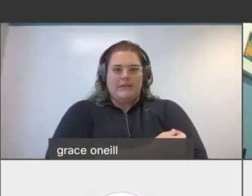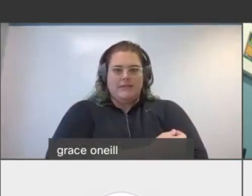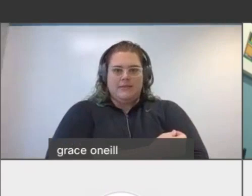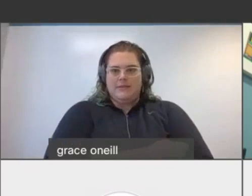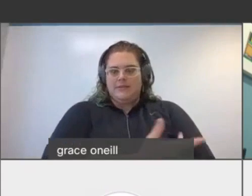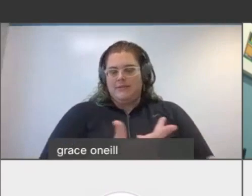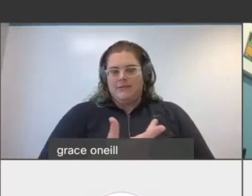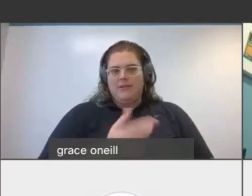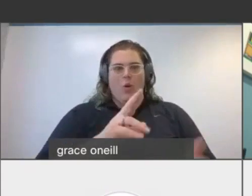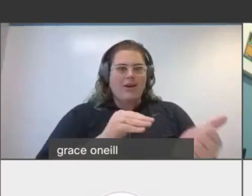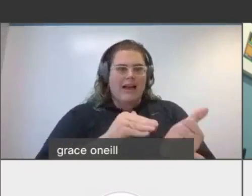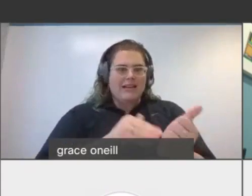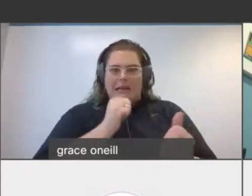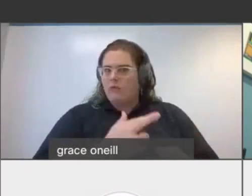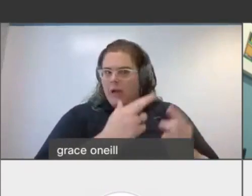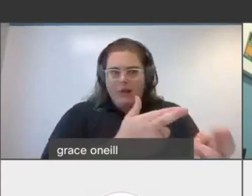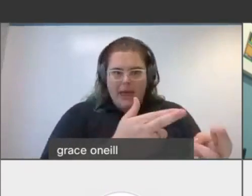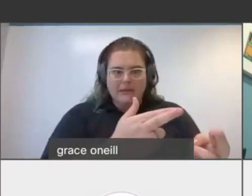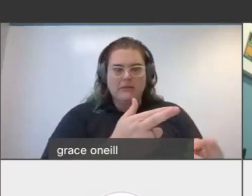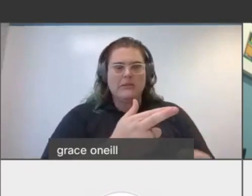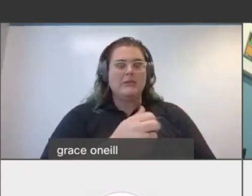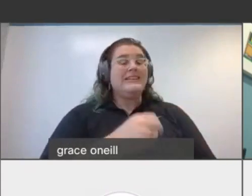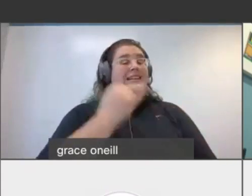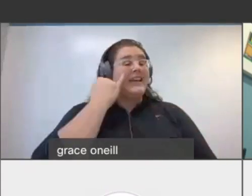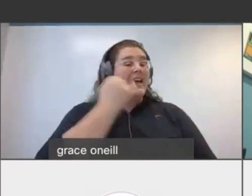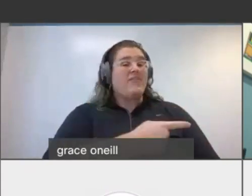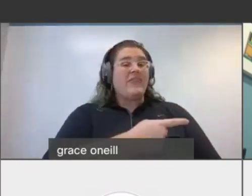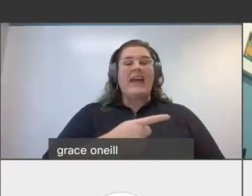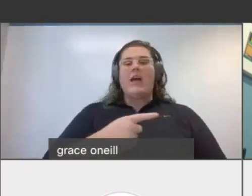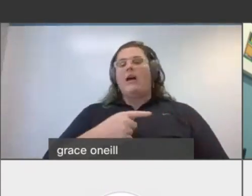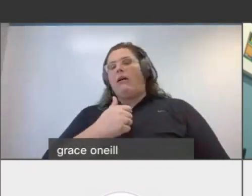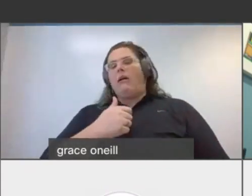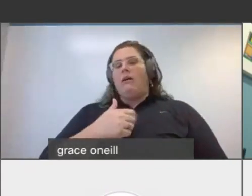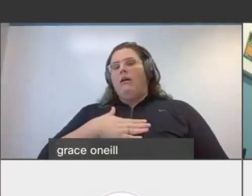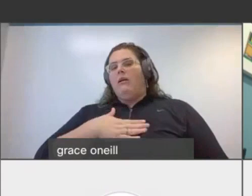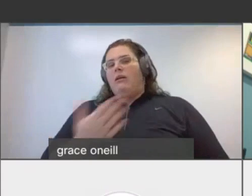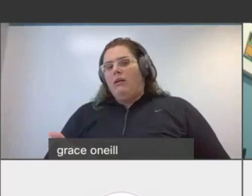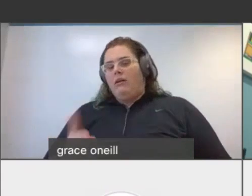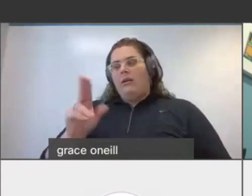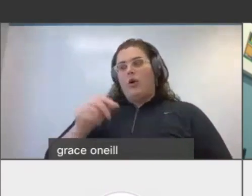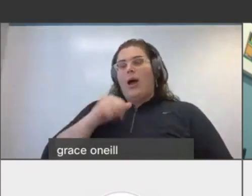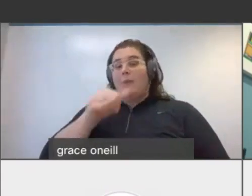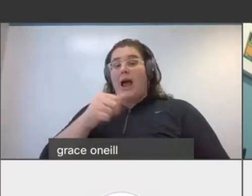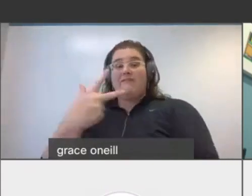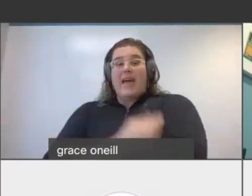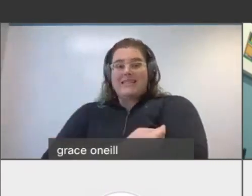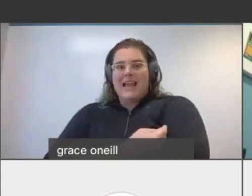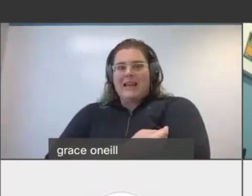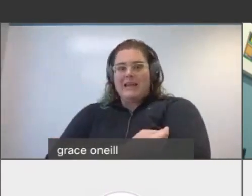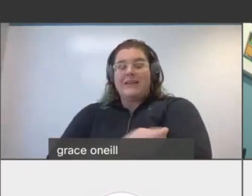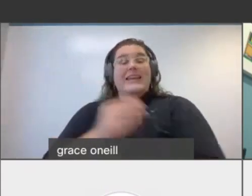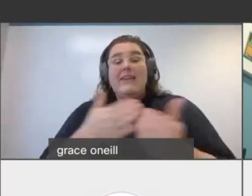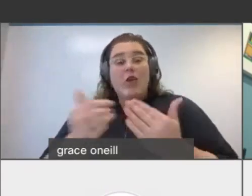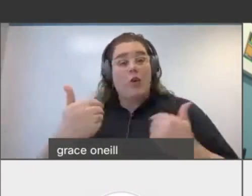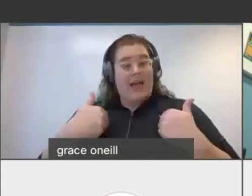And disclosing that they're not vaccinated sort of moves them toward the issue of